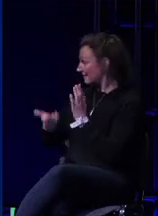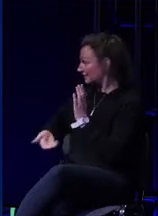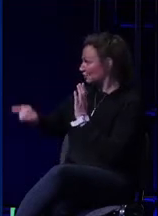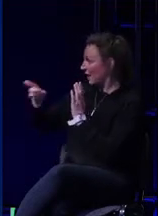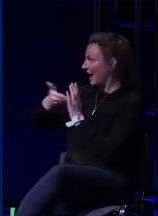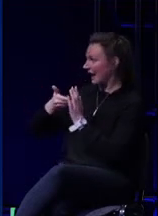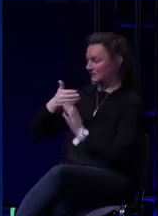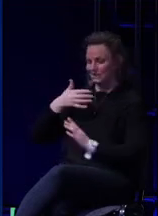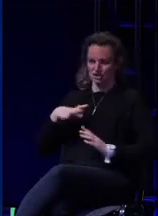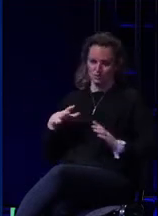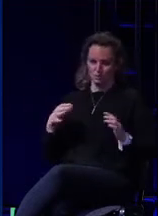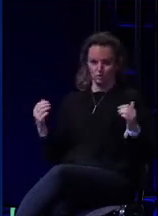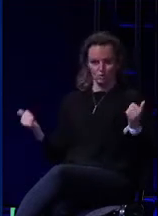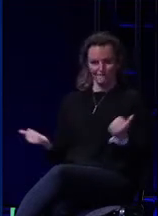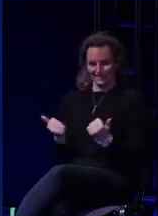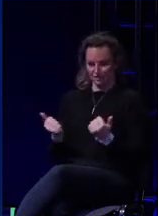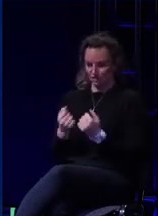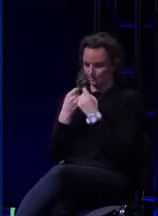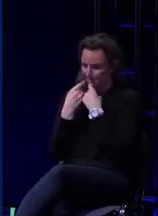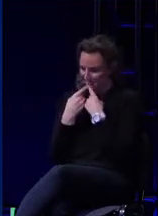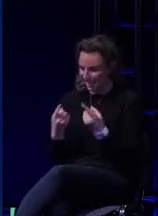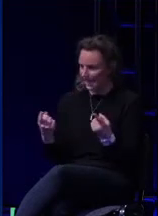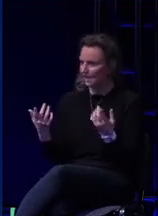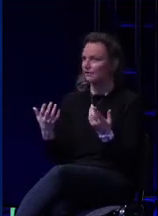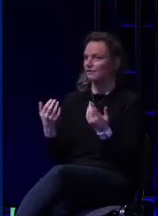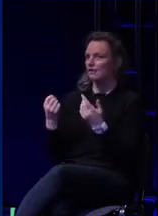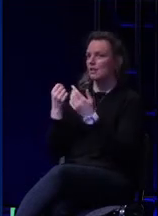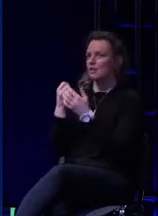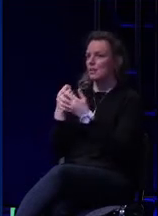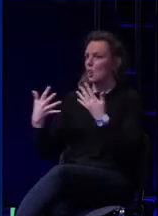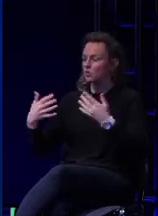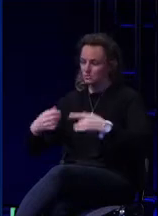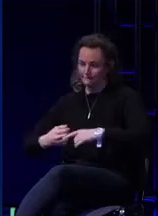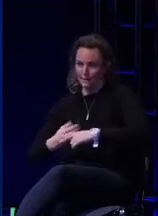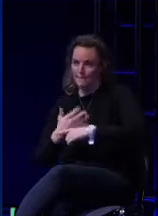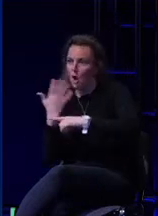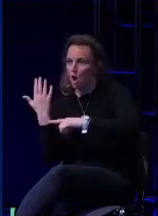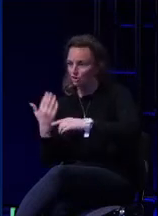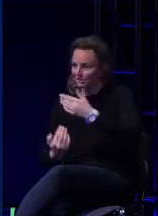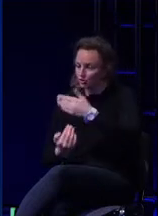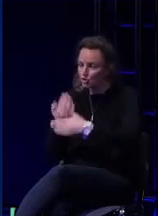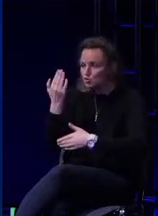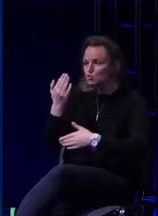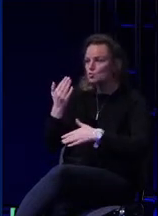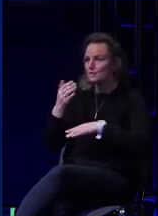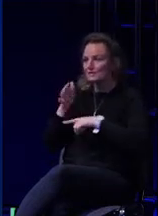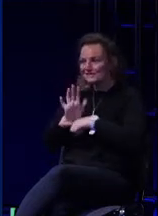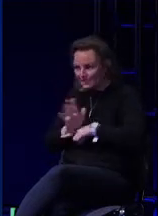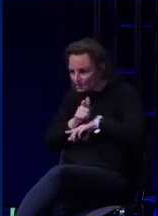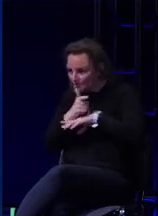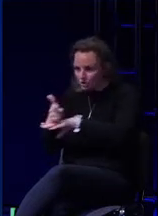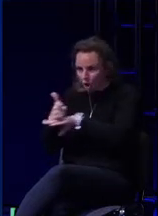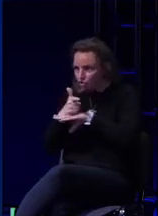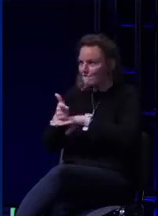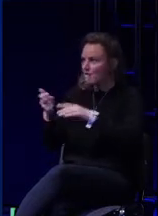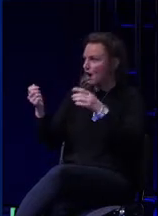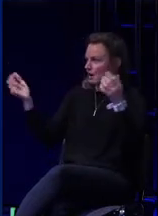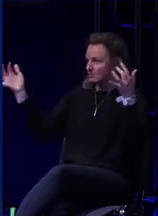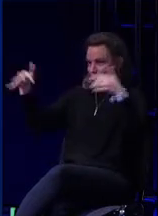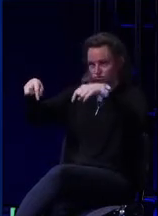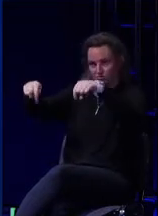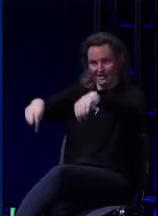anyway with saying there are a lot of emerging cinematographers and filmmakers here.